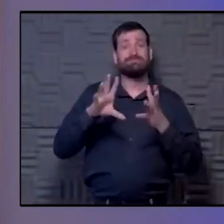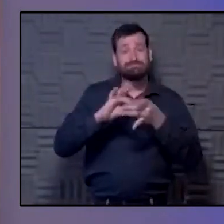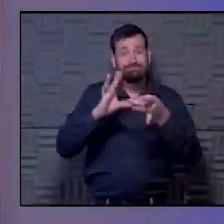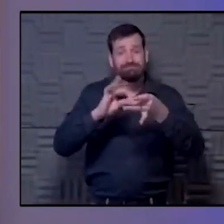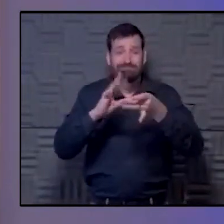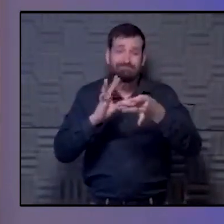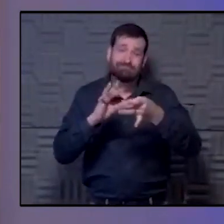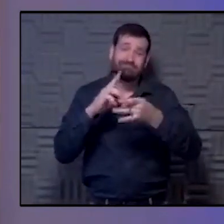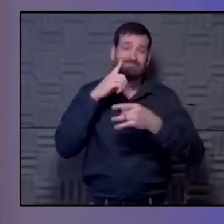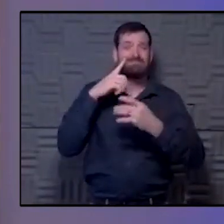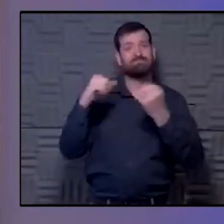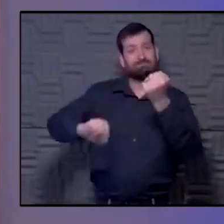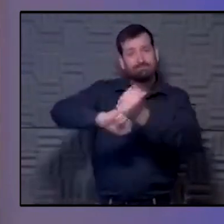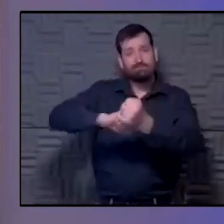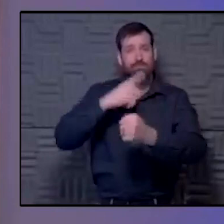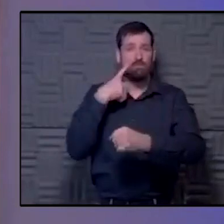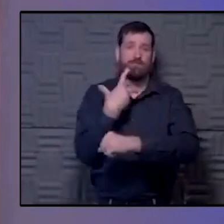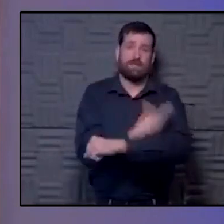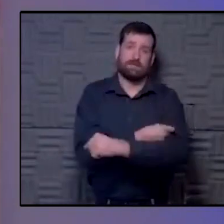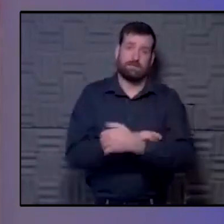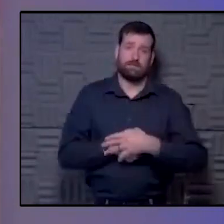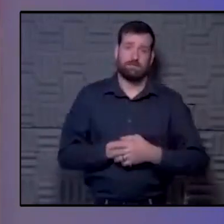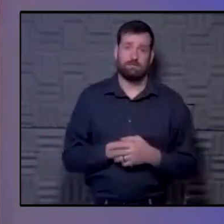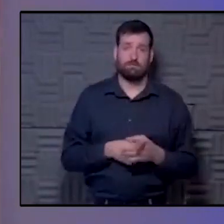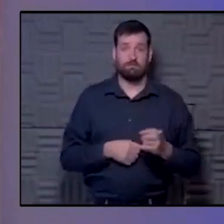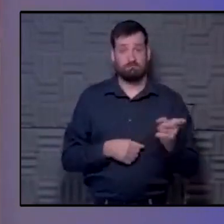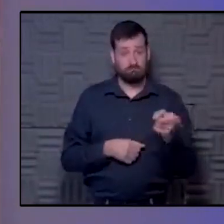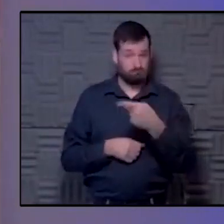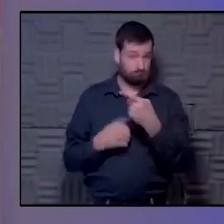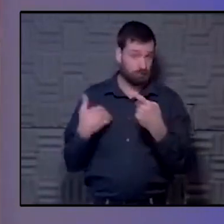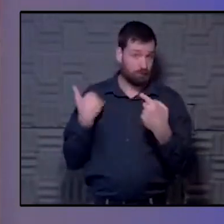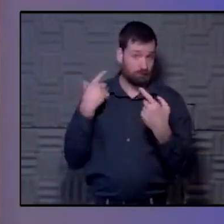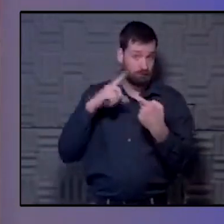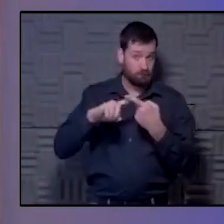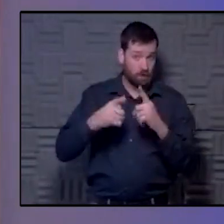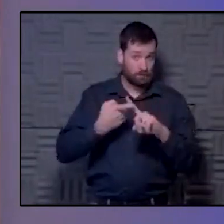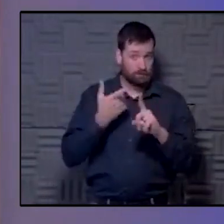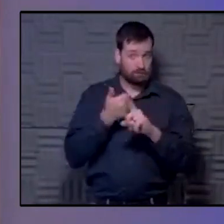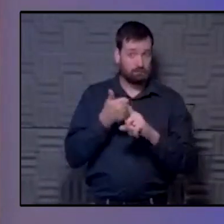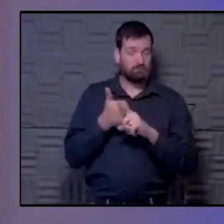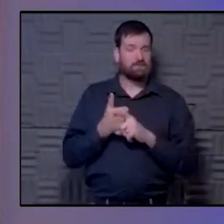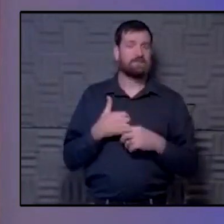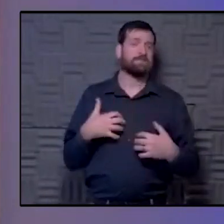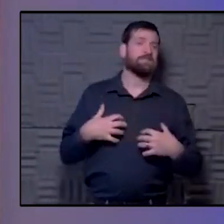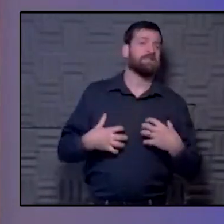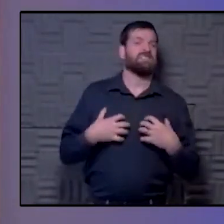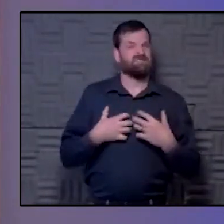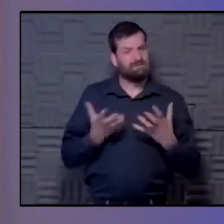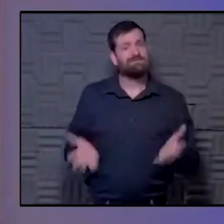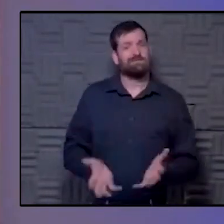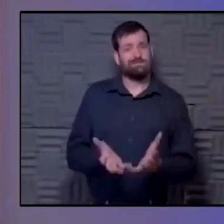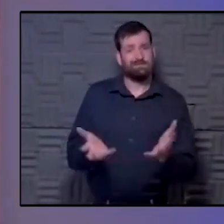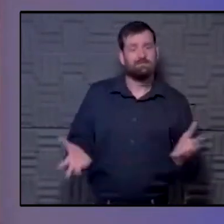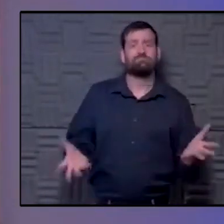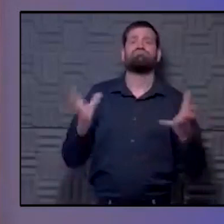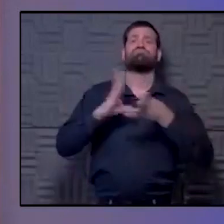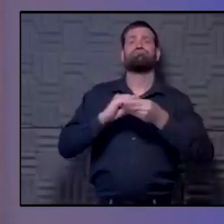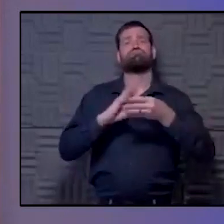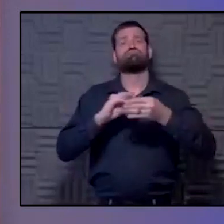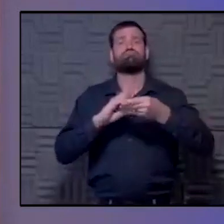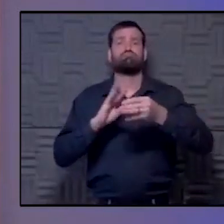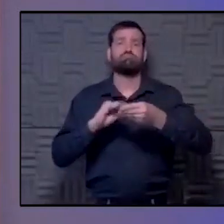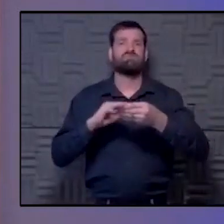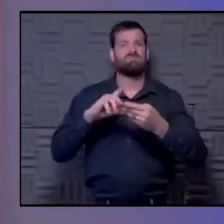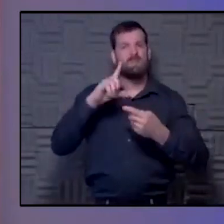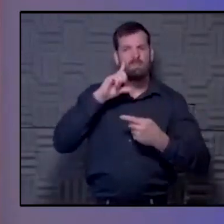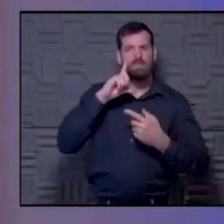Be an advocate for vaccines. If you have friends that are hesitant, just encourage them. Tell the story about, think